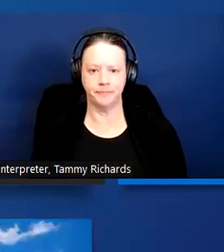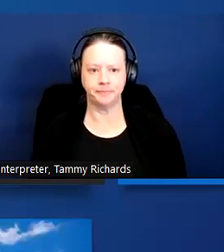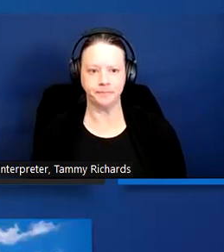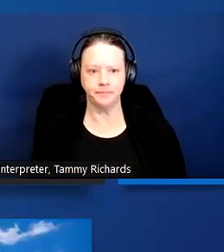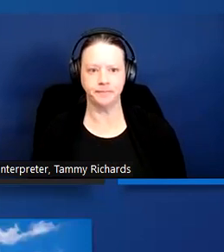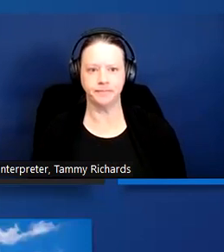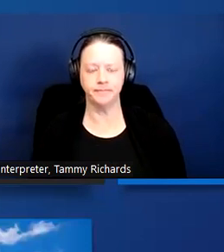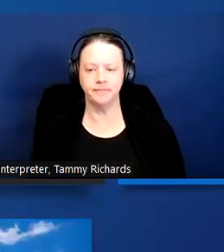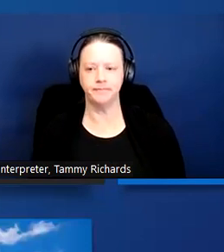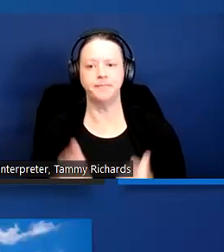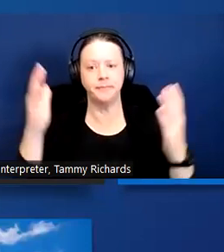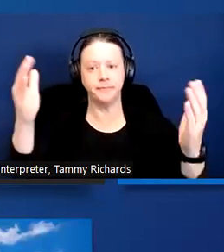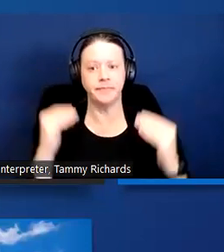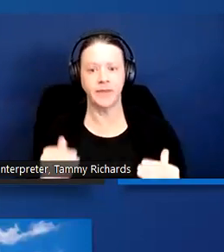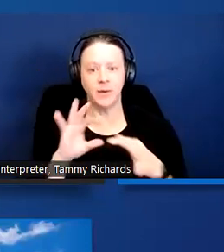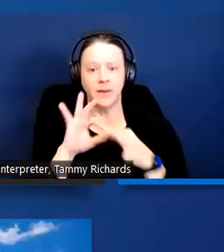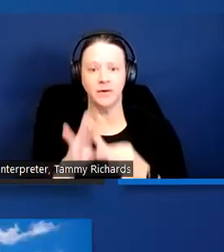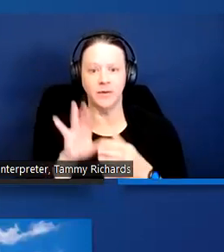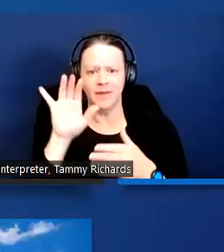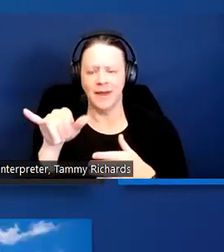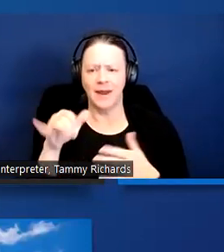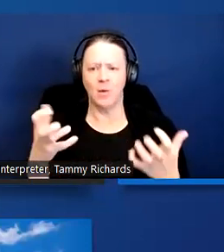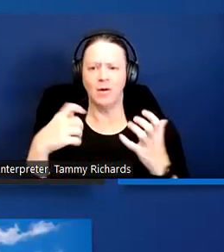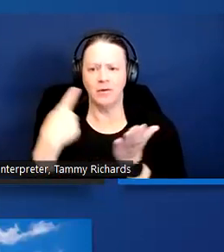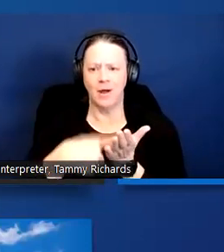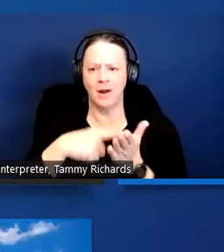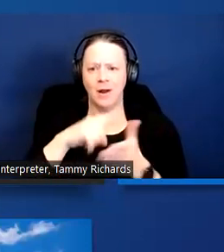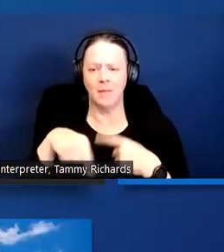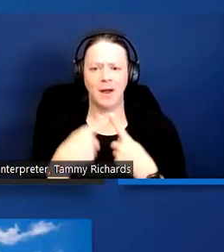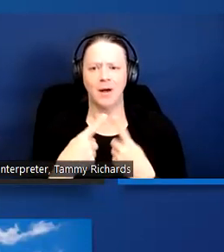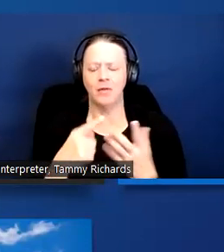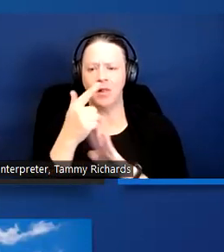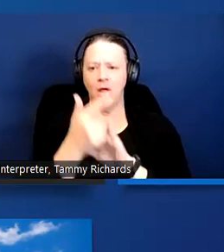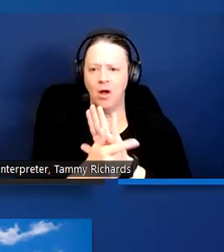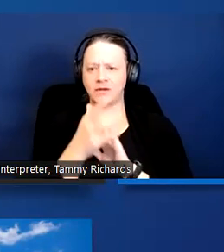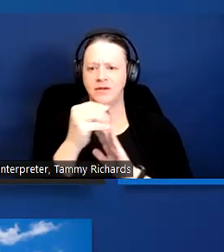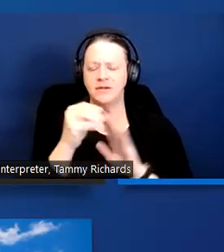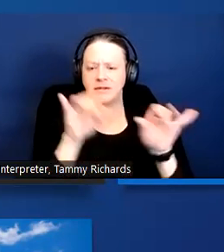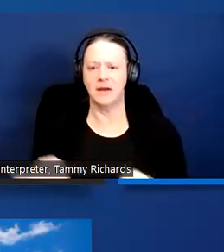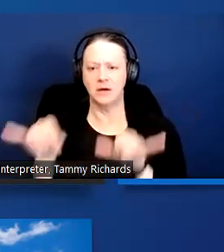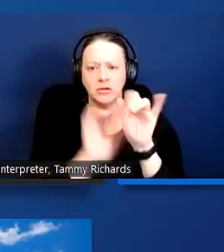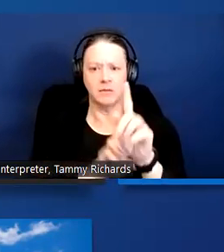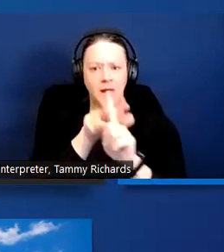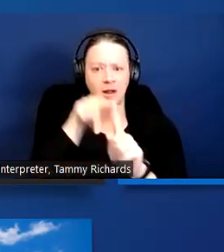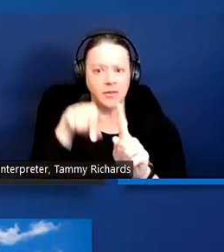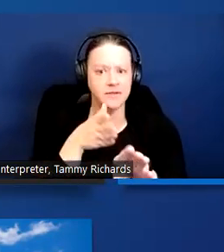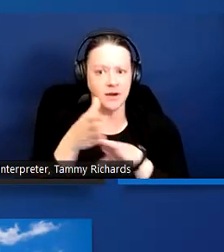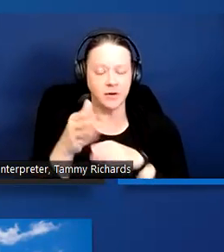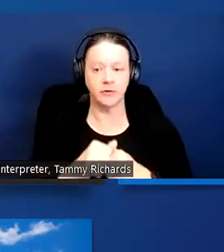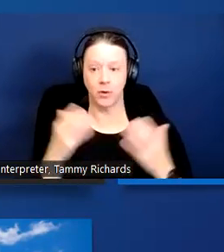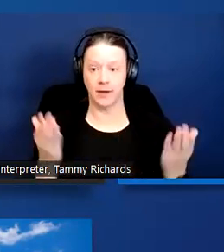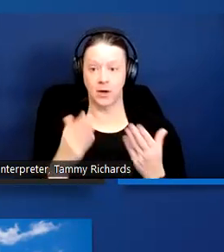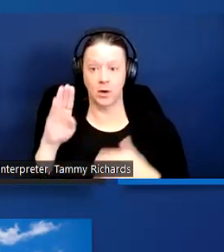So, regarding that, let's talk more about the laws and standards that apply to this area. So, here in Maryland,